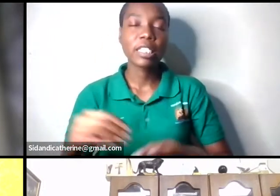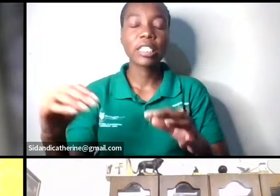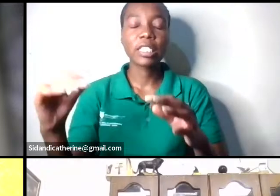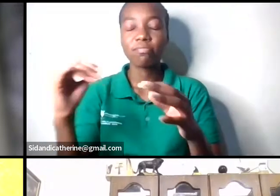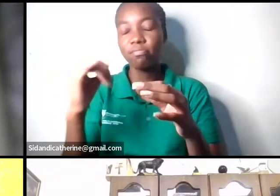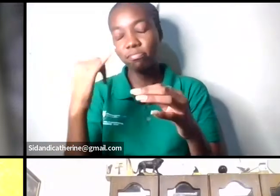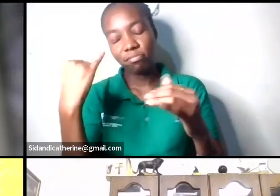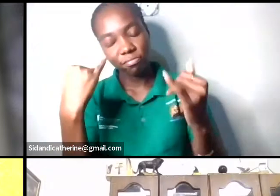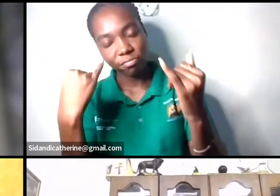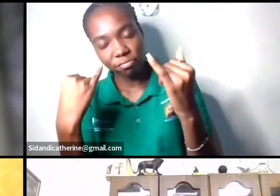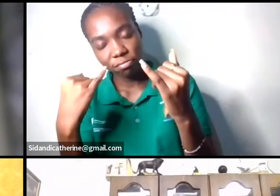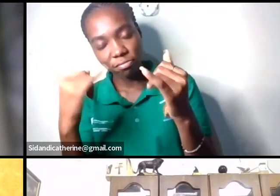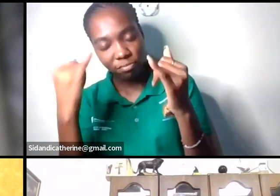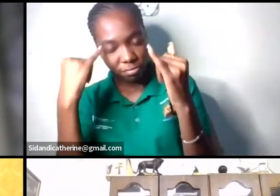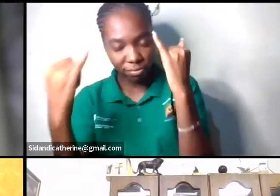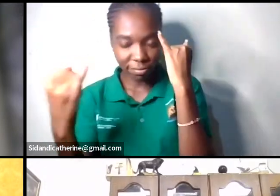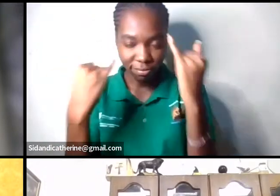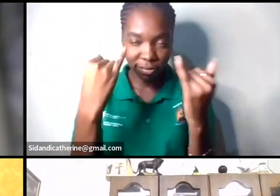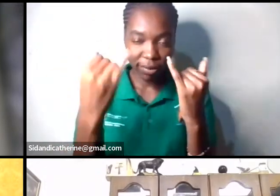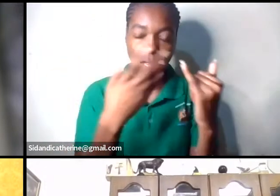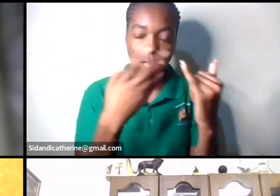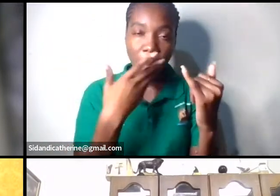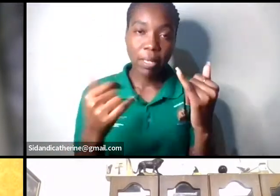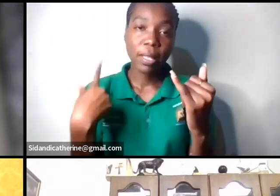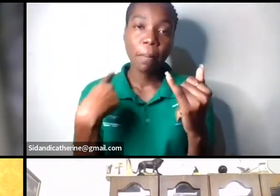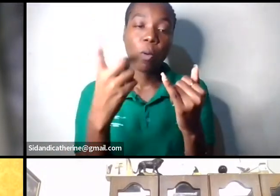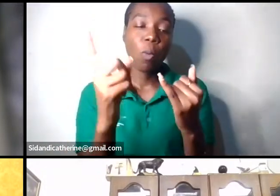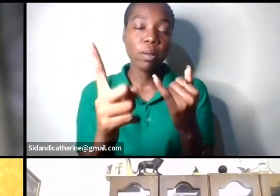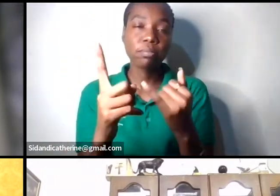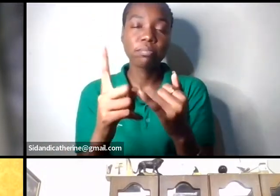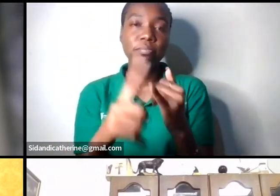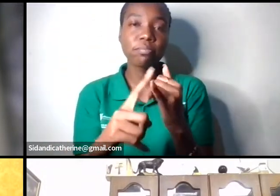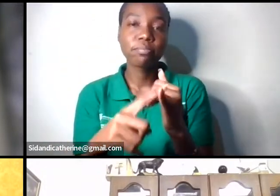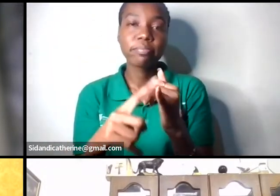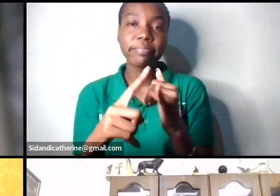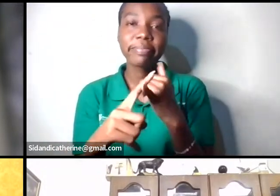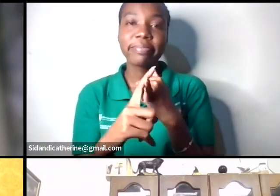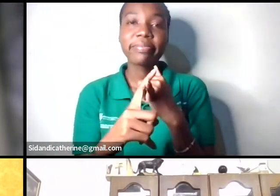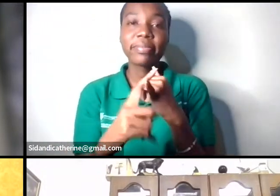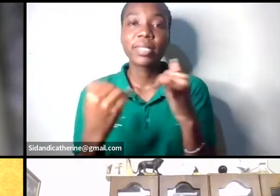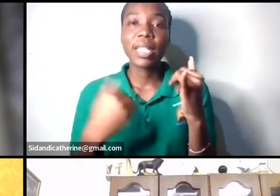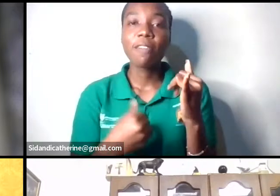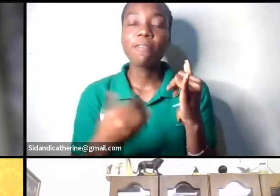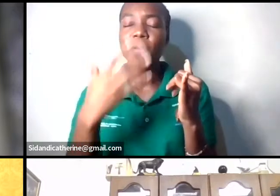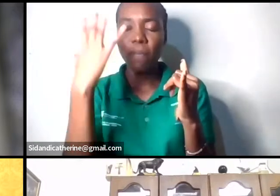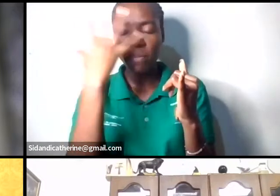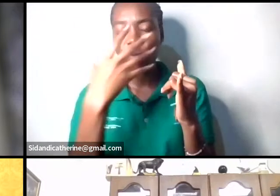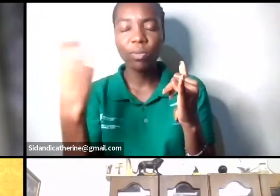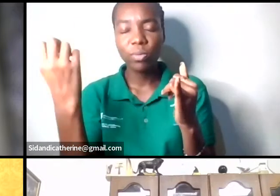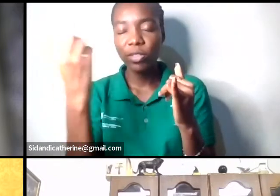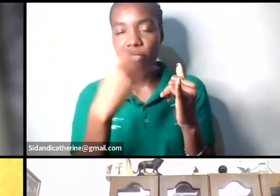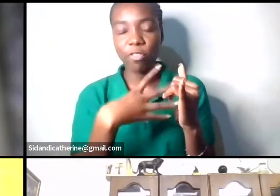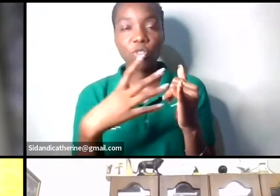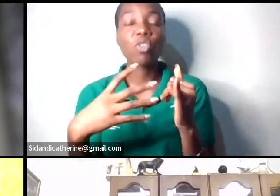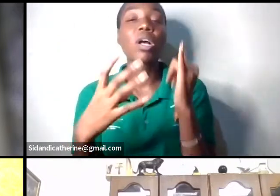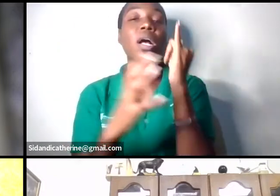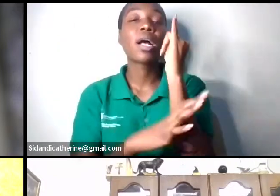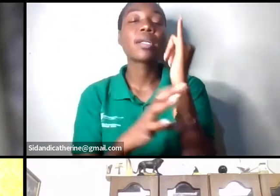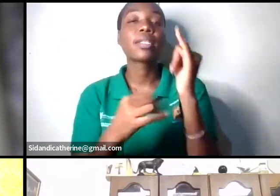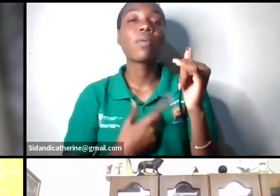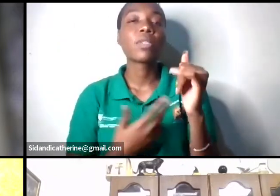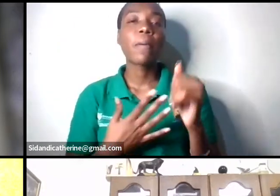continent. Number one, the beauty about our continent is, in my